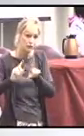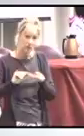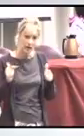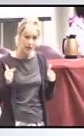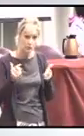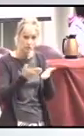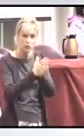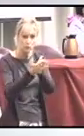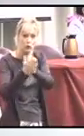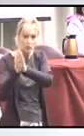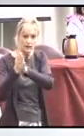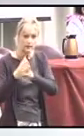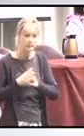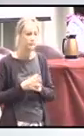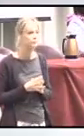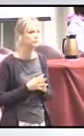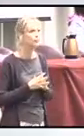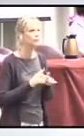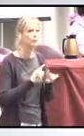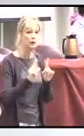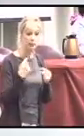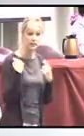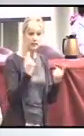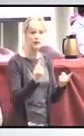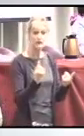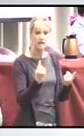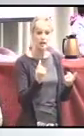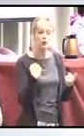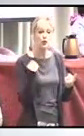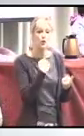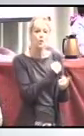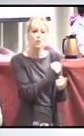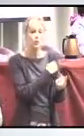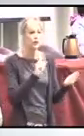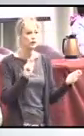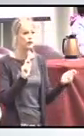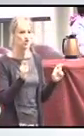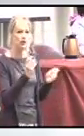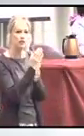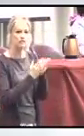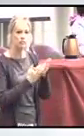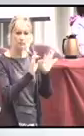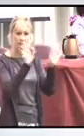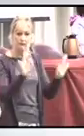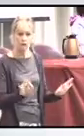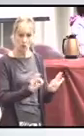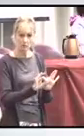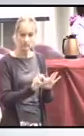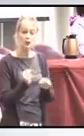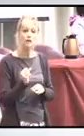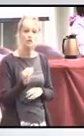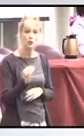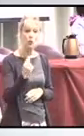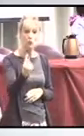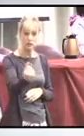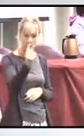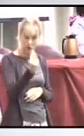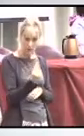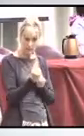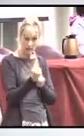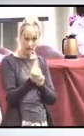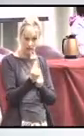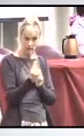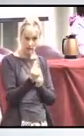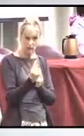were requested. But since then, we've actually changed some of our forms so that when they come in and they're